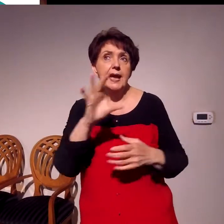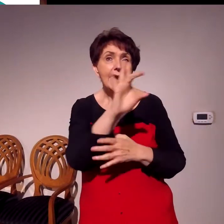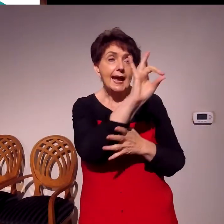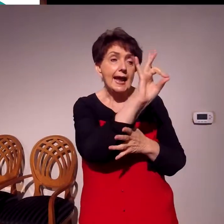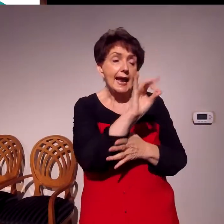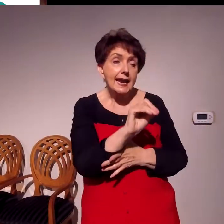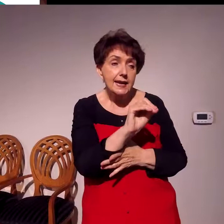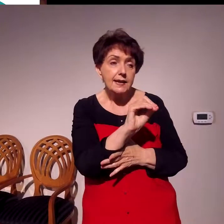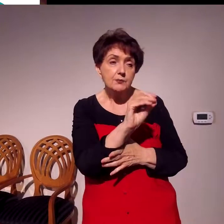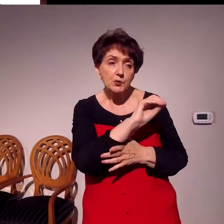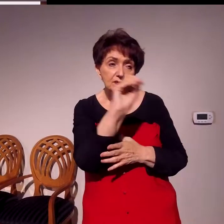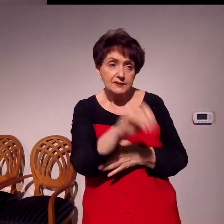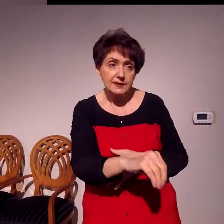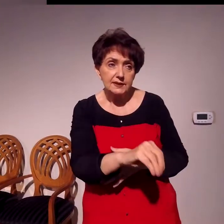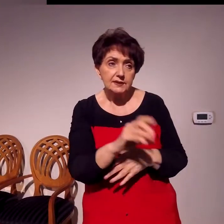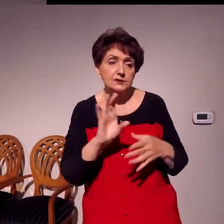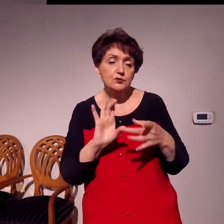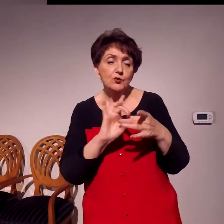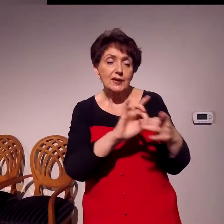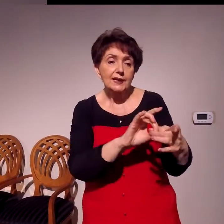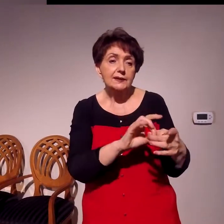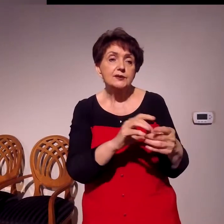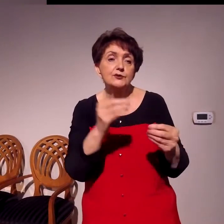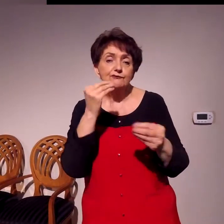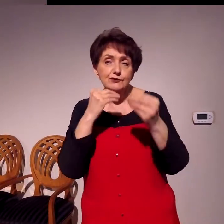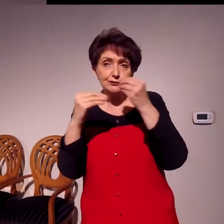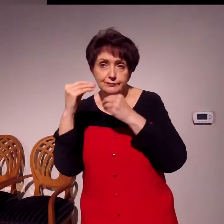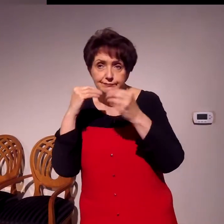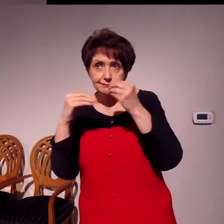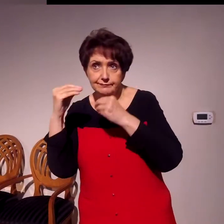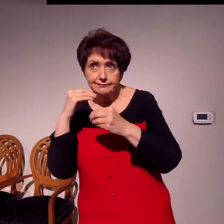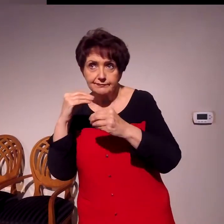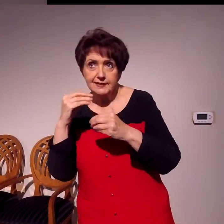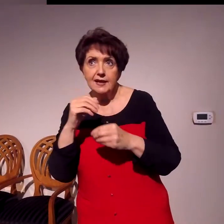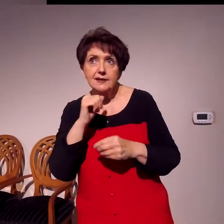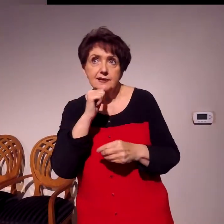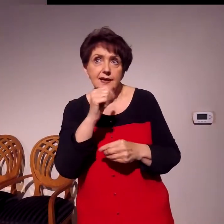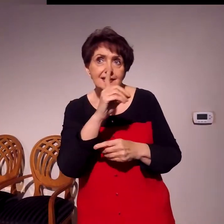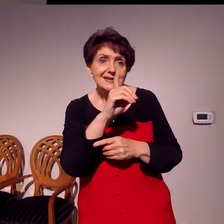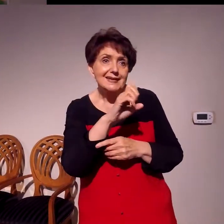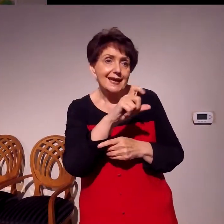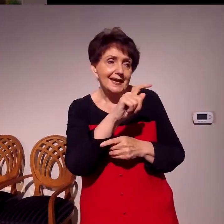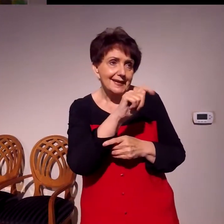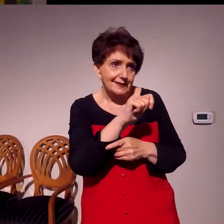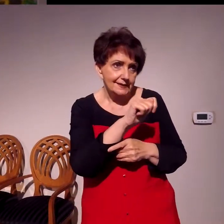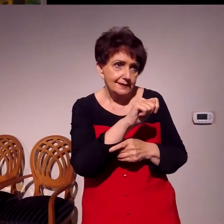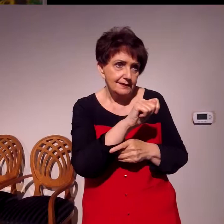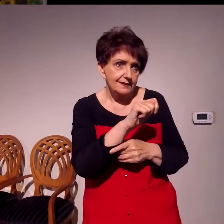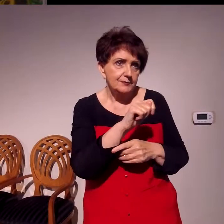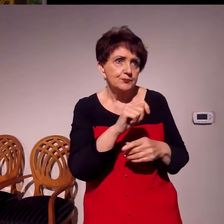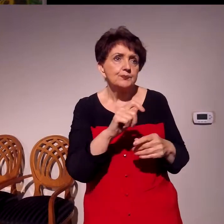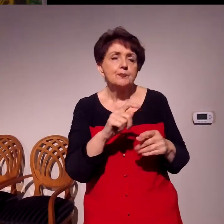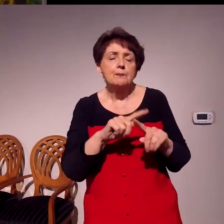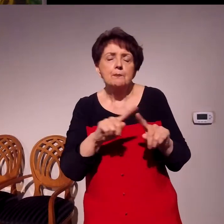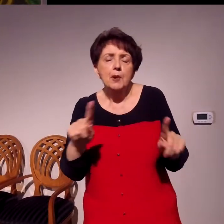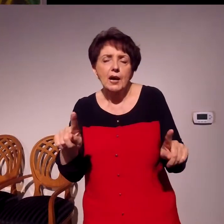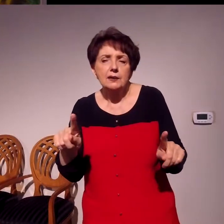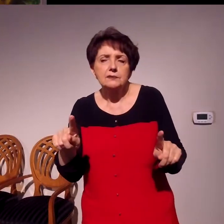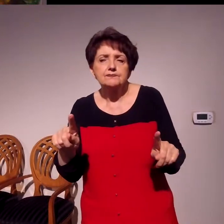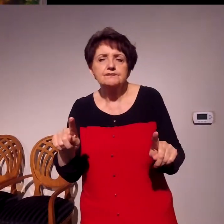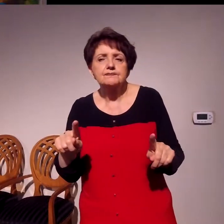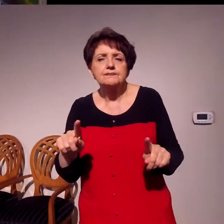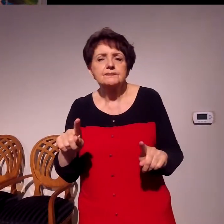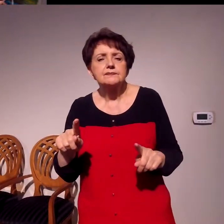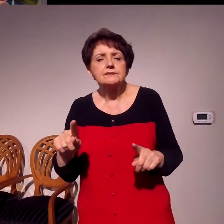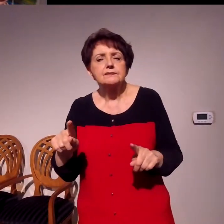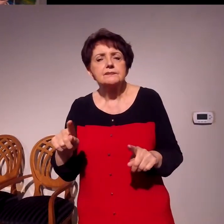80% of it has to do with what you eat. Not your diet like in, oh, I'm going on a diet, but the diet